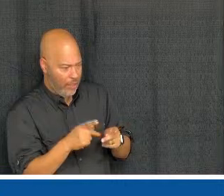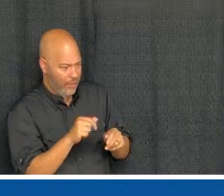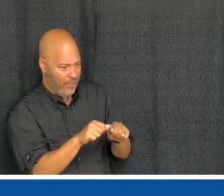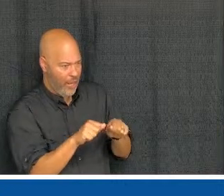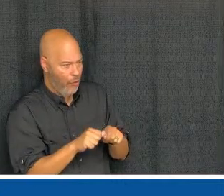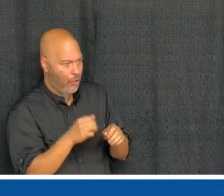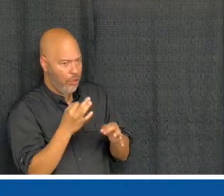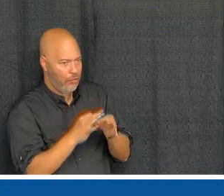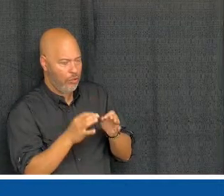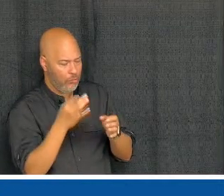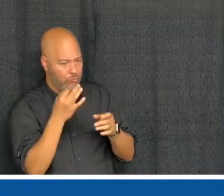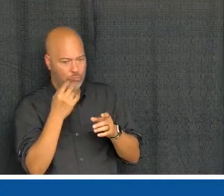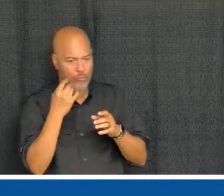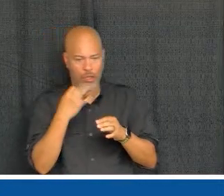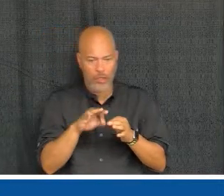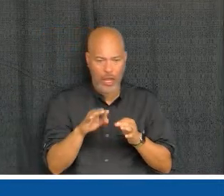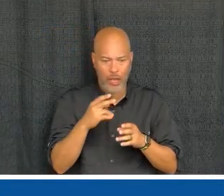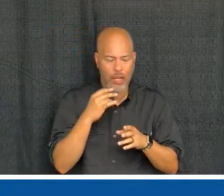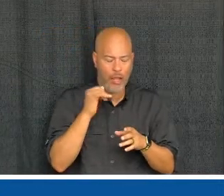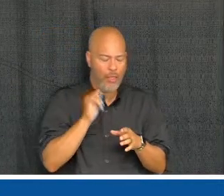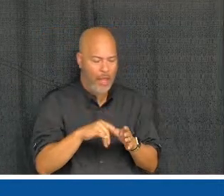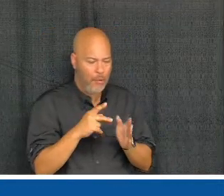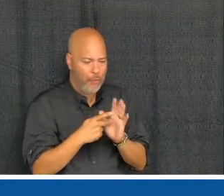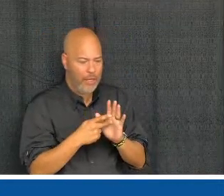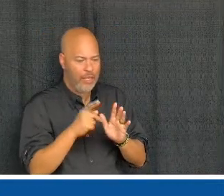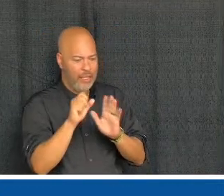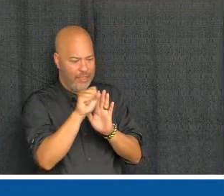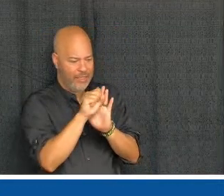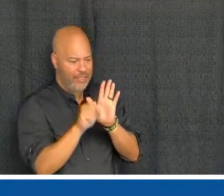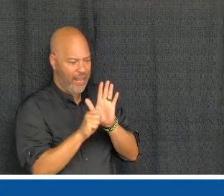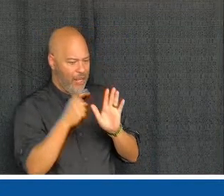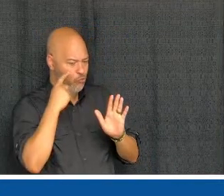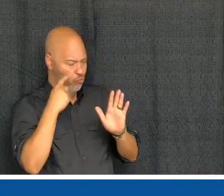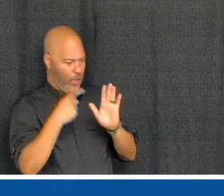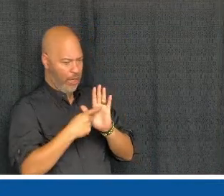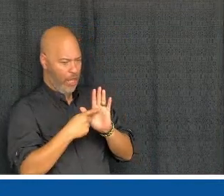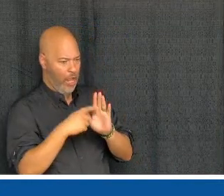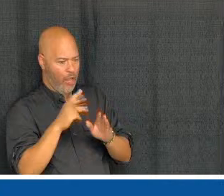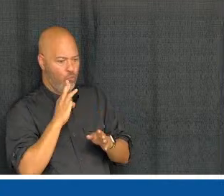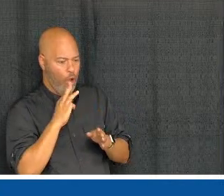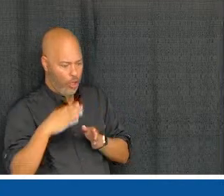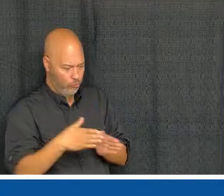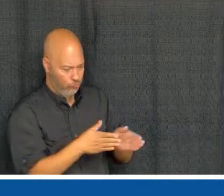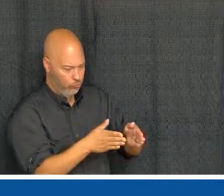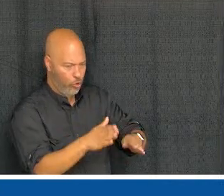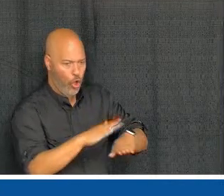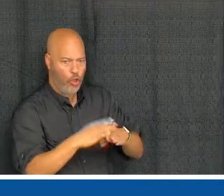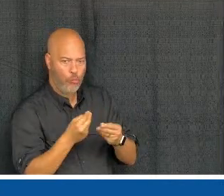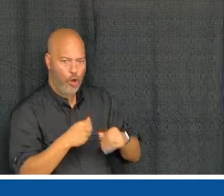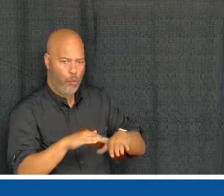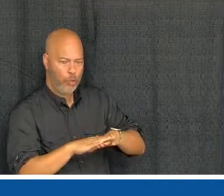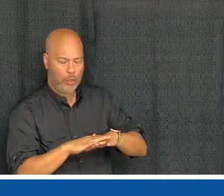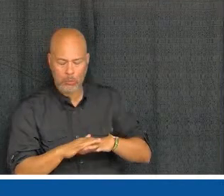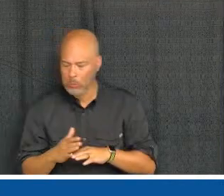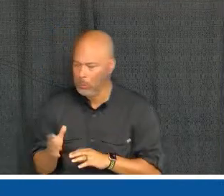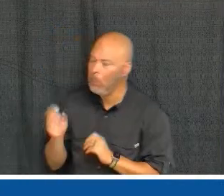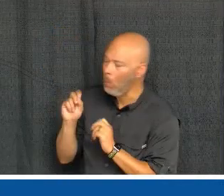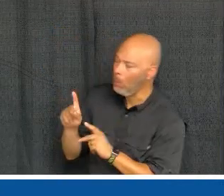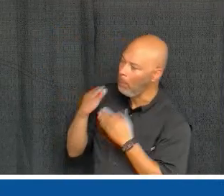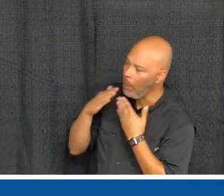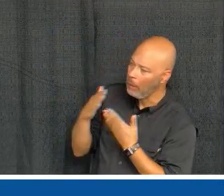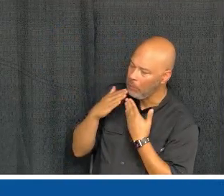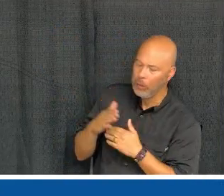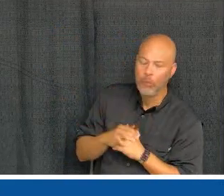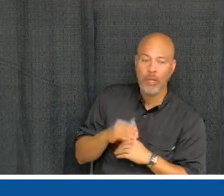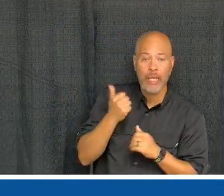calling out that it's a blue line stream, which means it's a state recognized stream on the property. Okay, thank you. Thank you, Mayor.